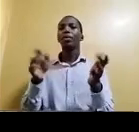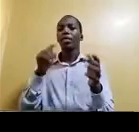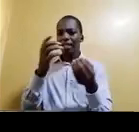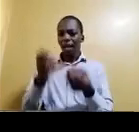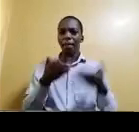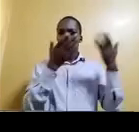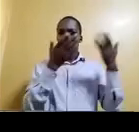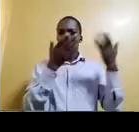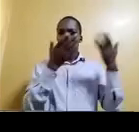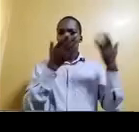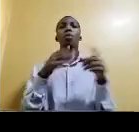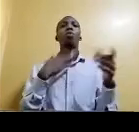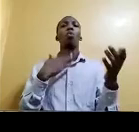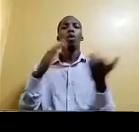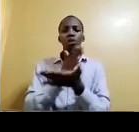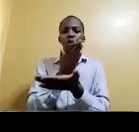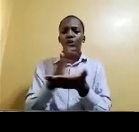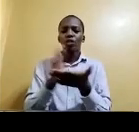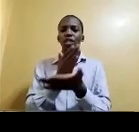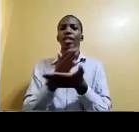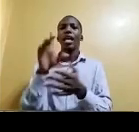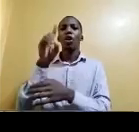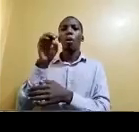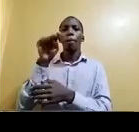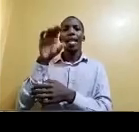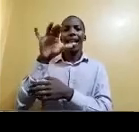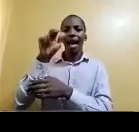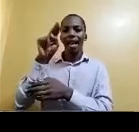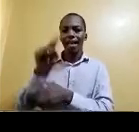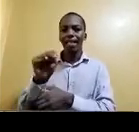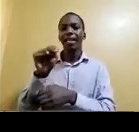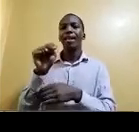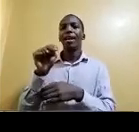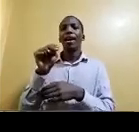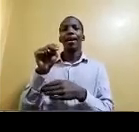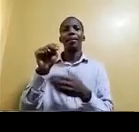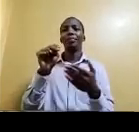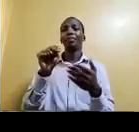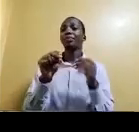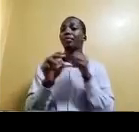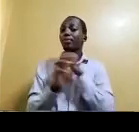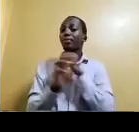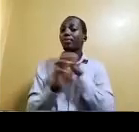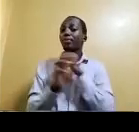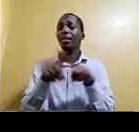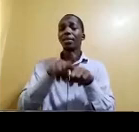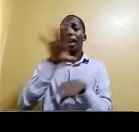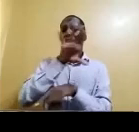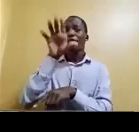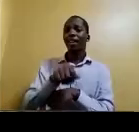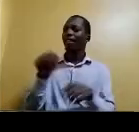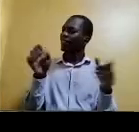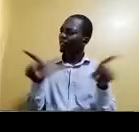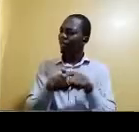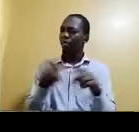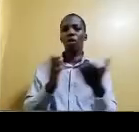share the experiences of the Dominican Republic with other producers in Africa and the Pacific and throughout the Caribbean. And